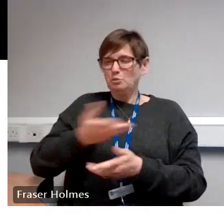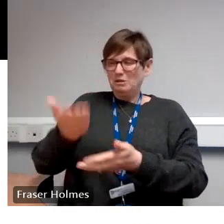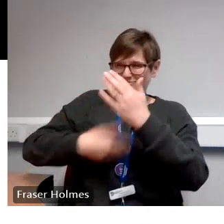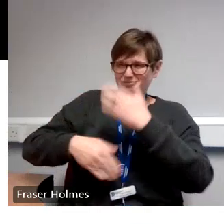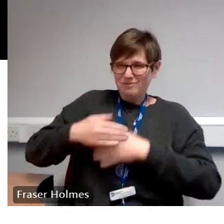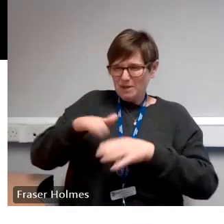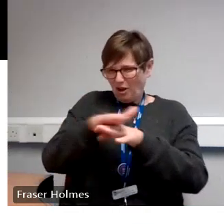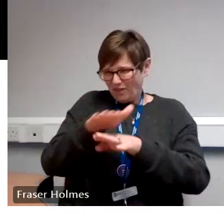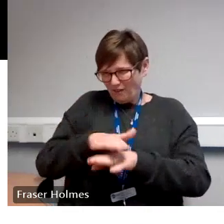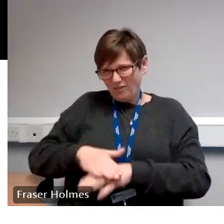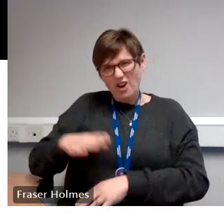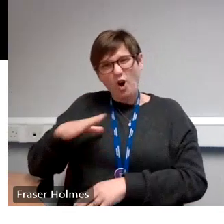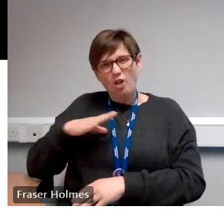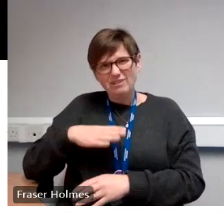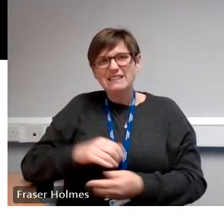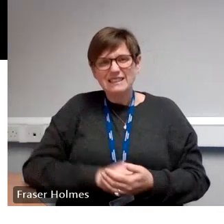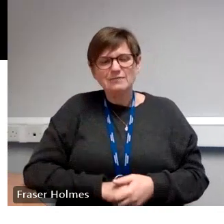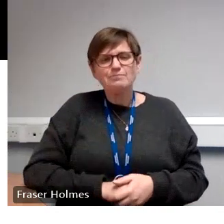already.